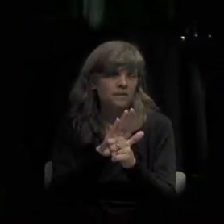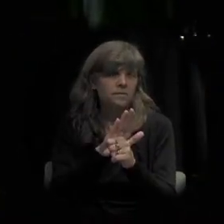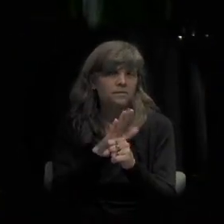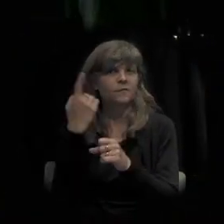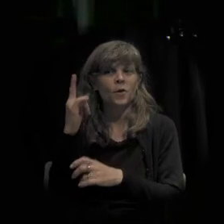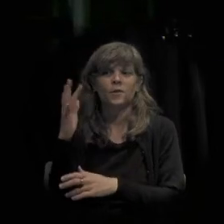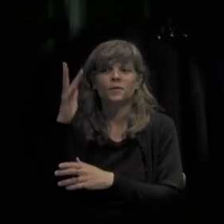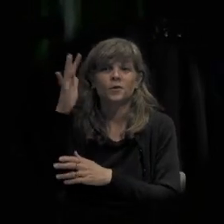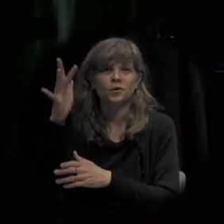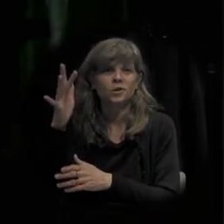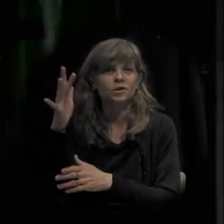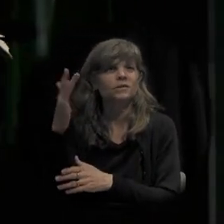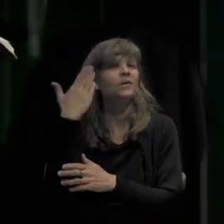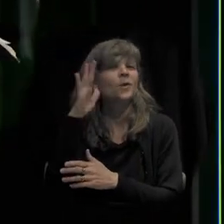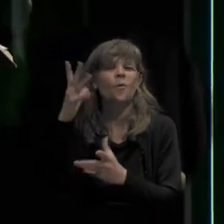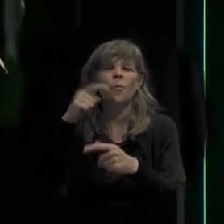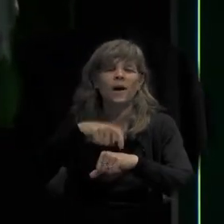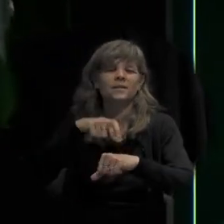what we want to do